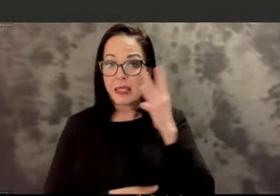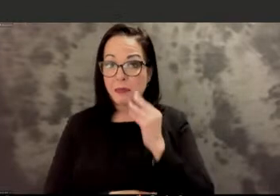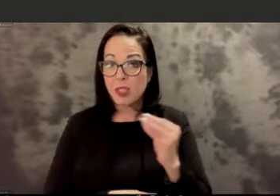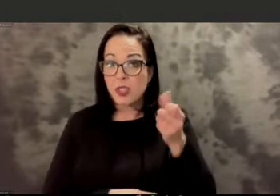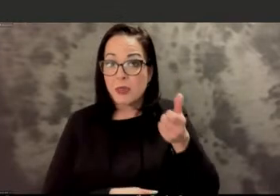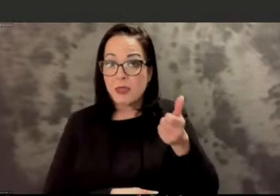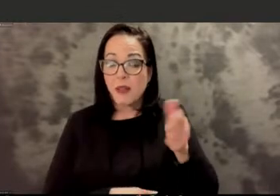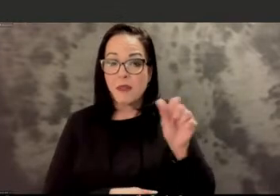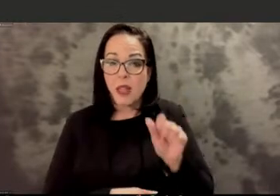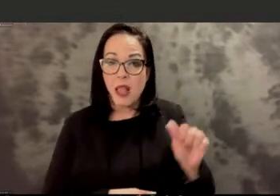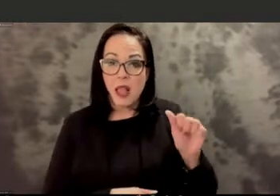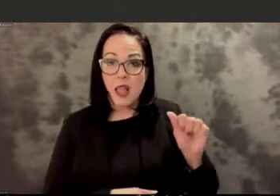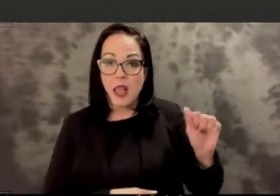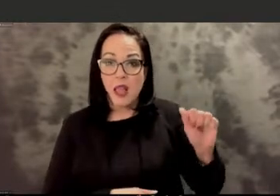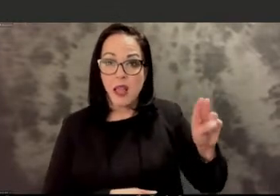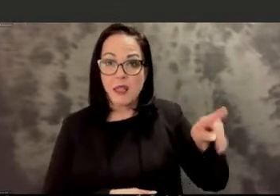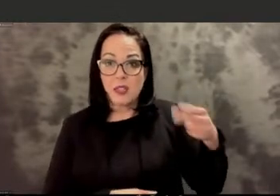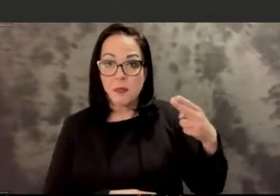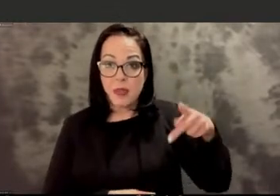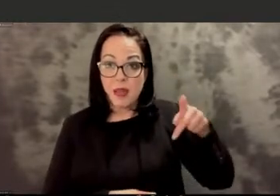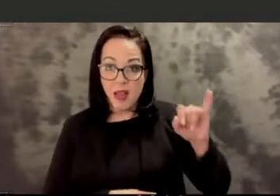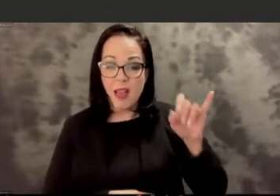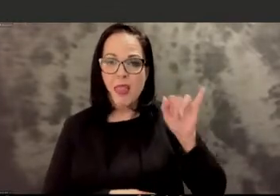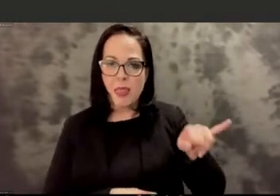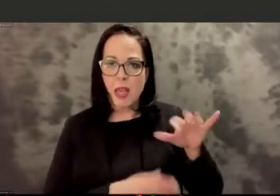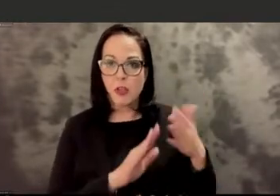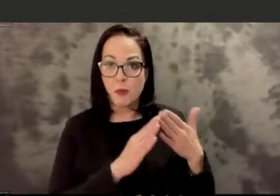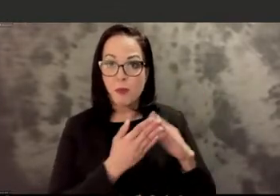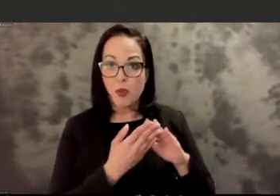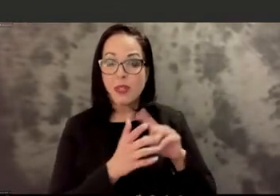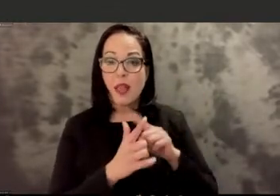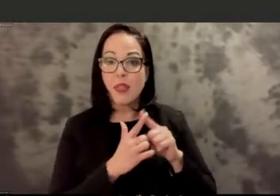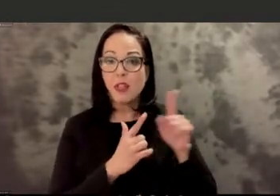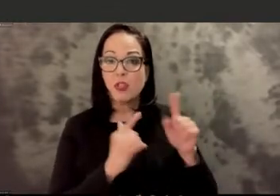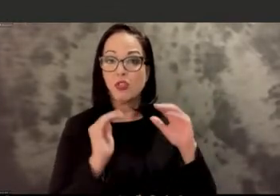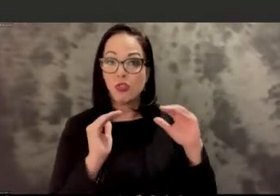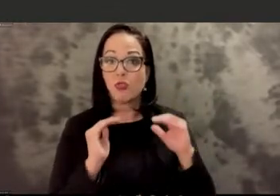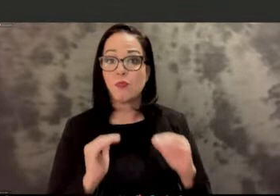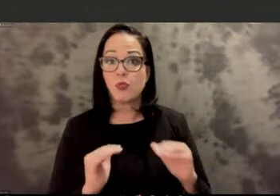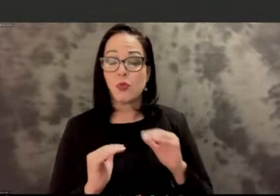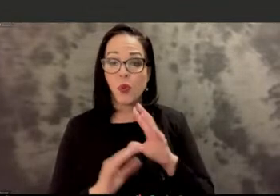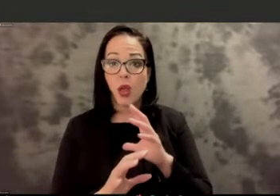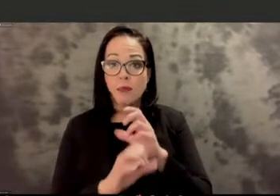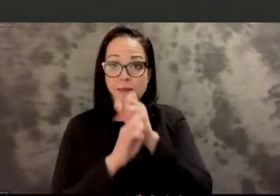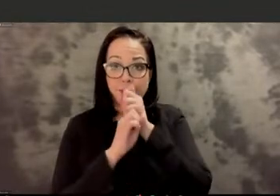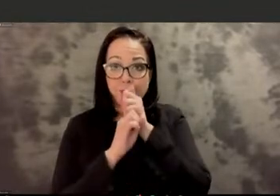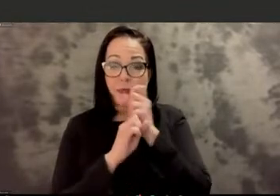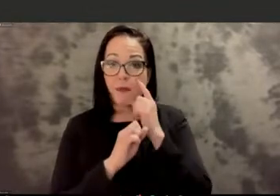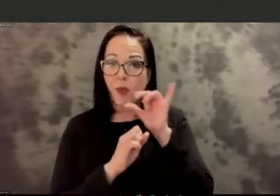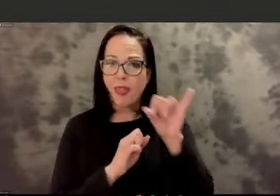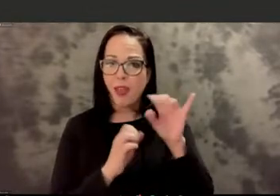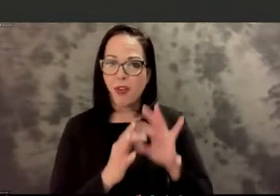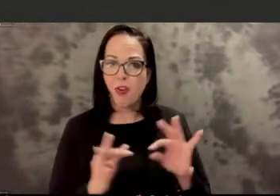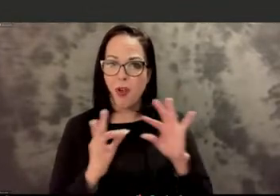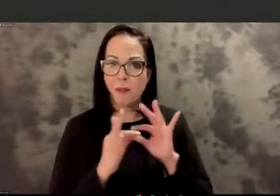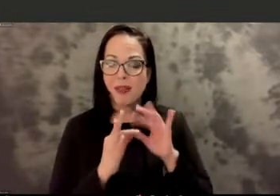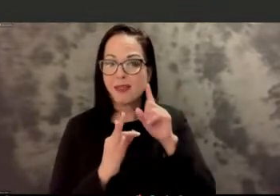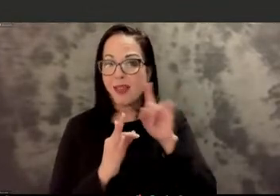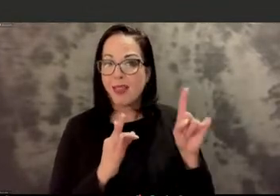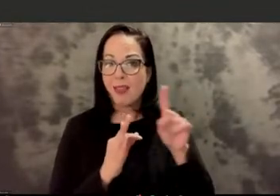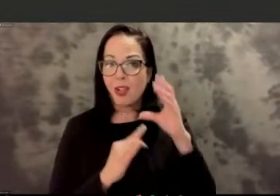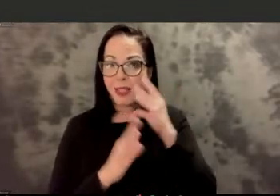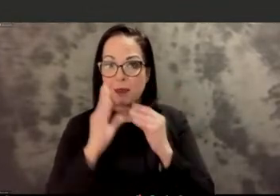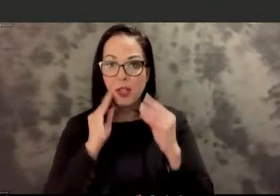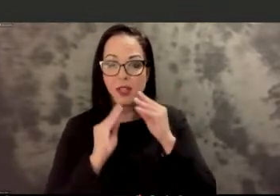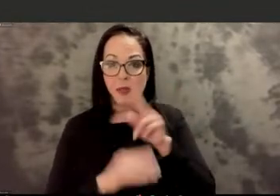Native Hawaiian, Pacific Islander community, and to subsume any comment they have on any experience they have on